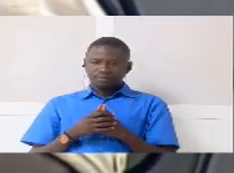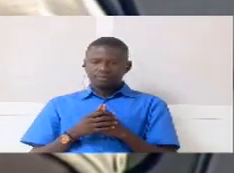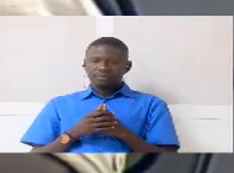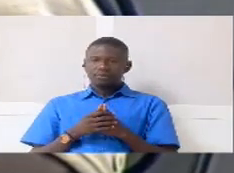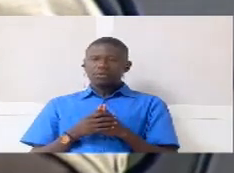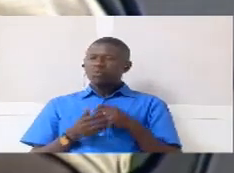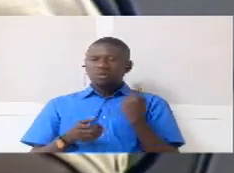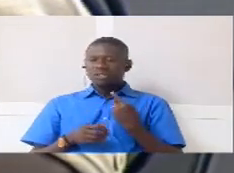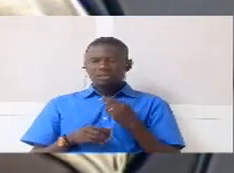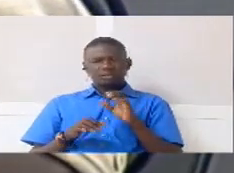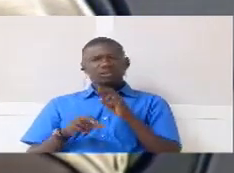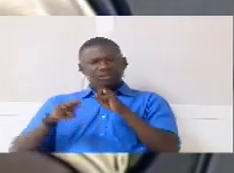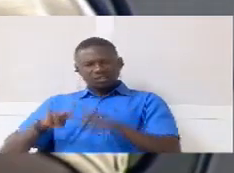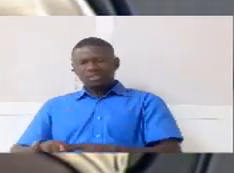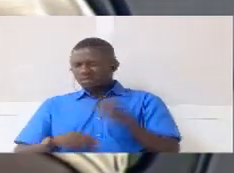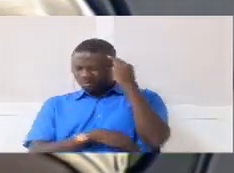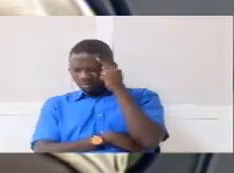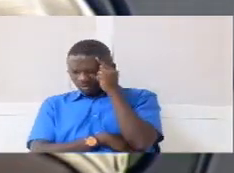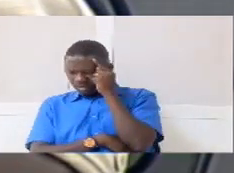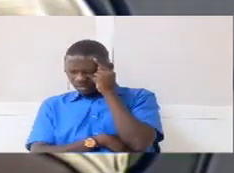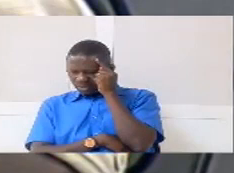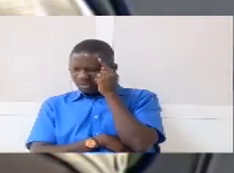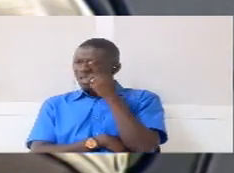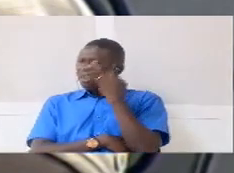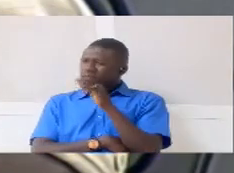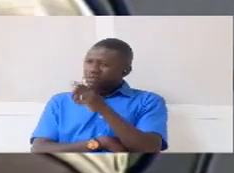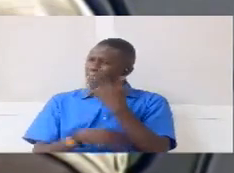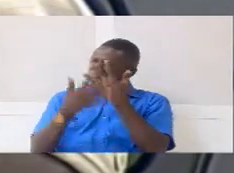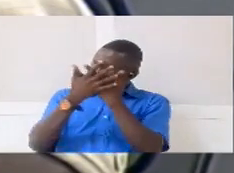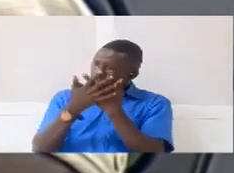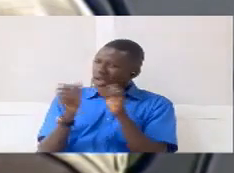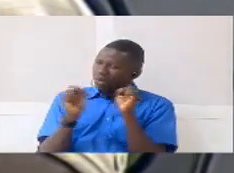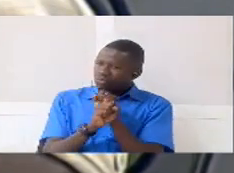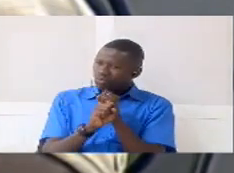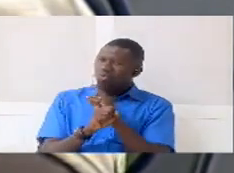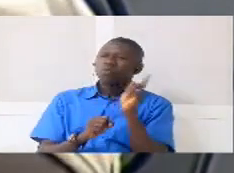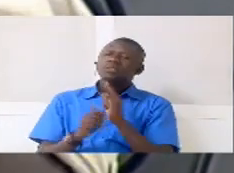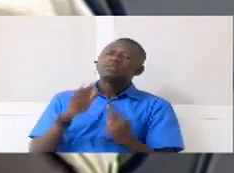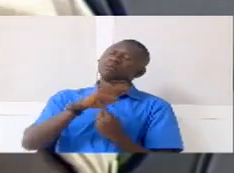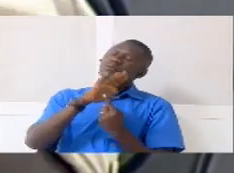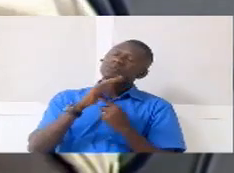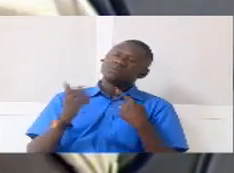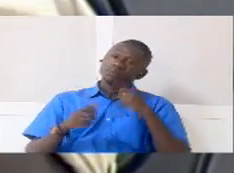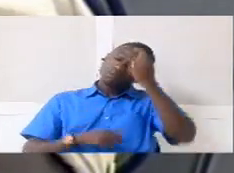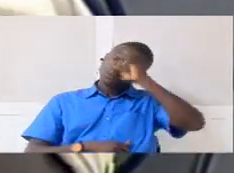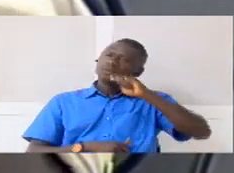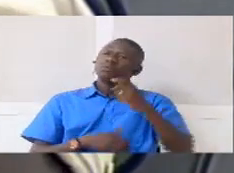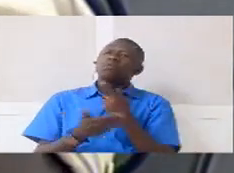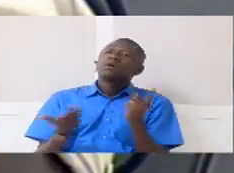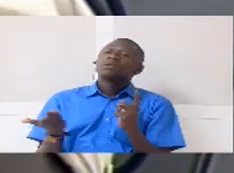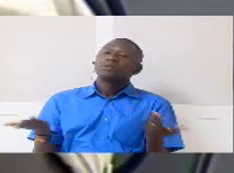Let's think about this. If there is no prison, then what is the importance of the work of the police?